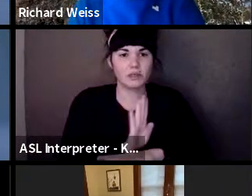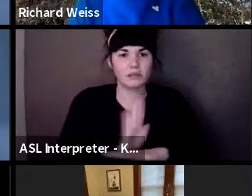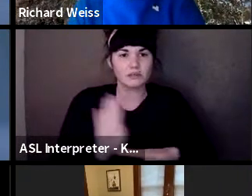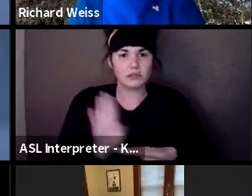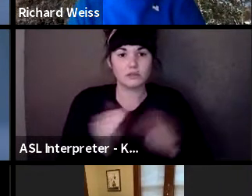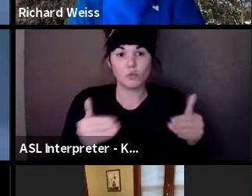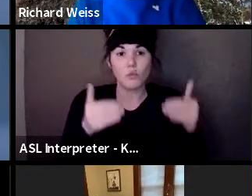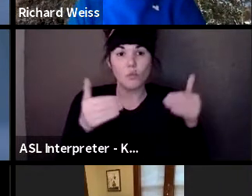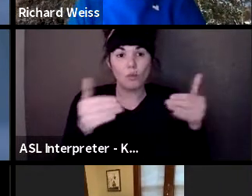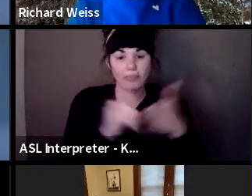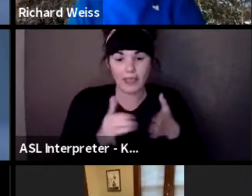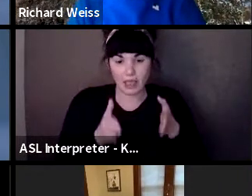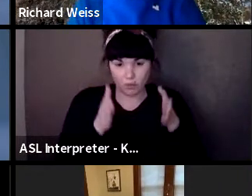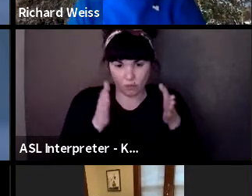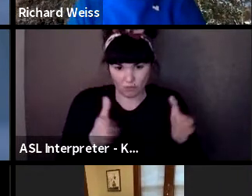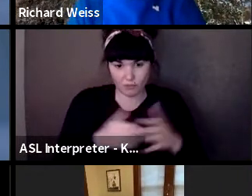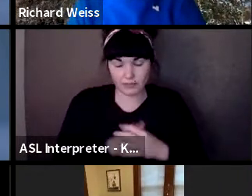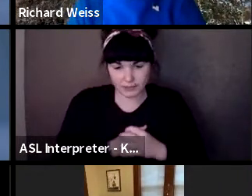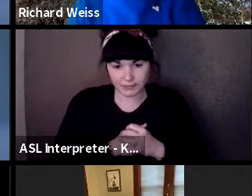rather than